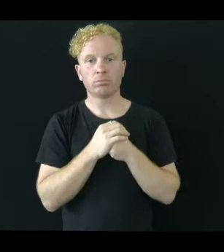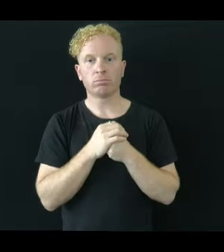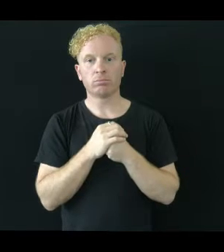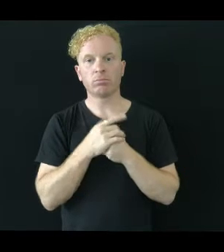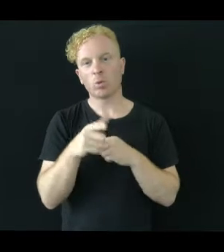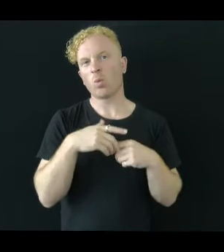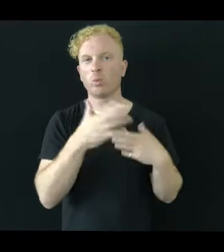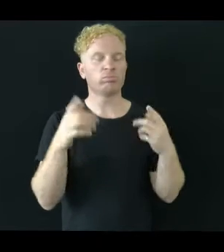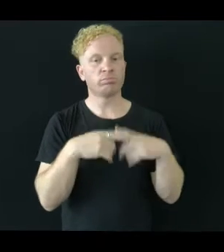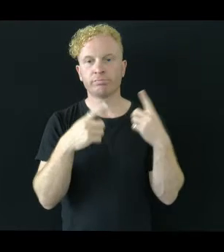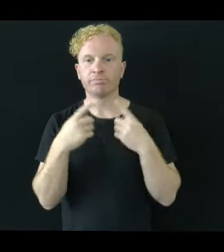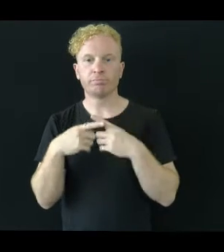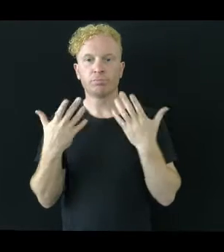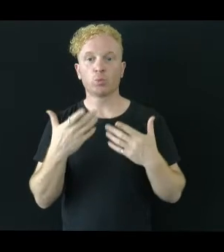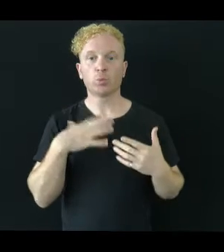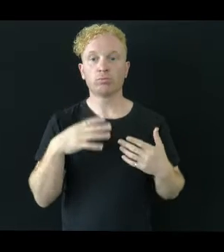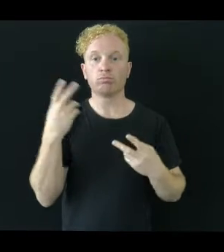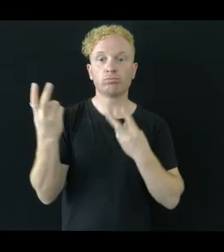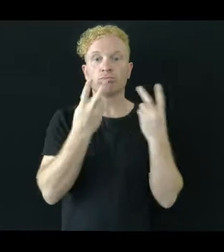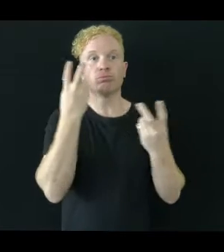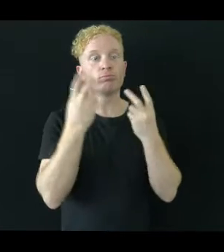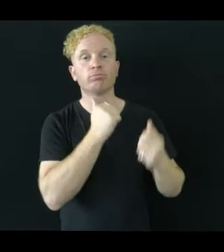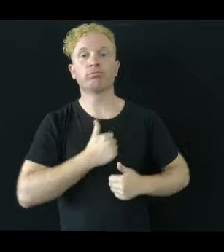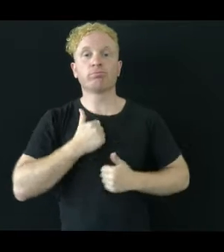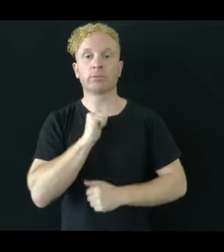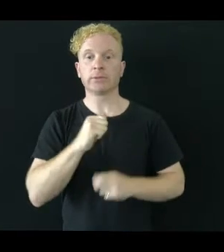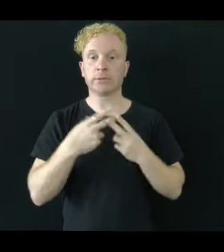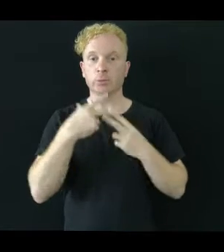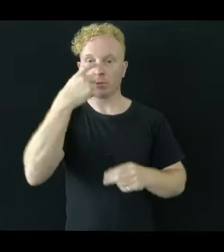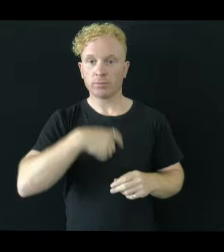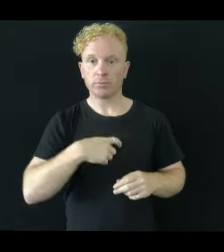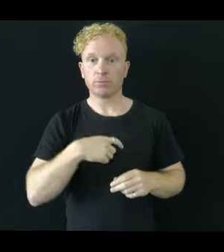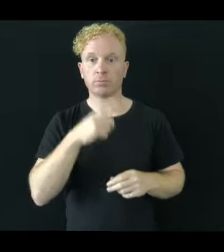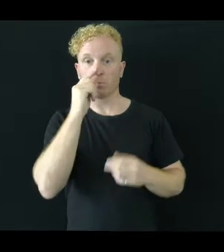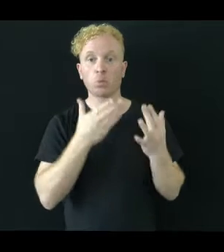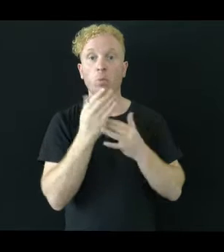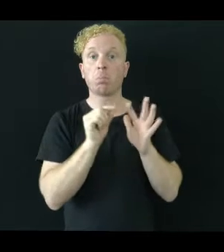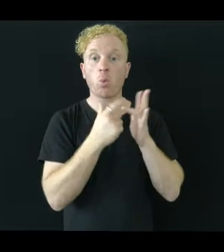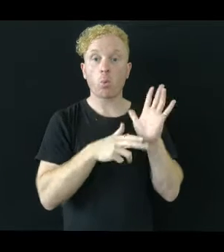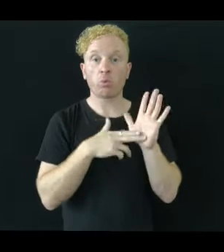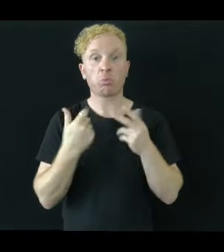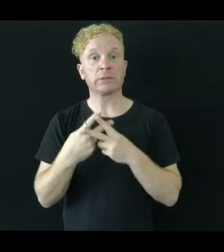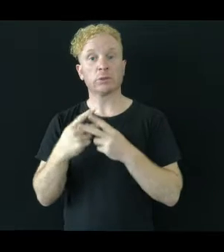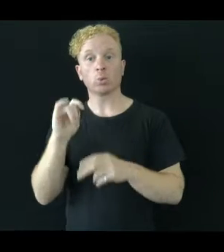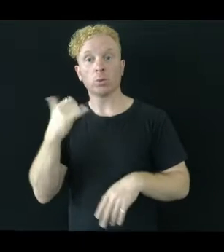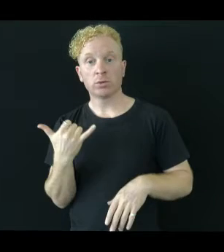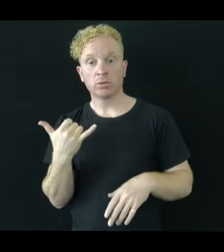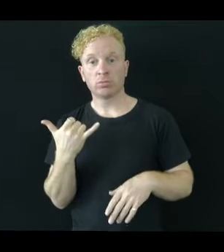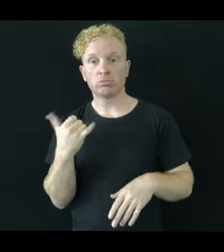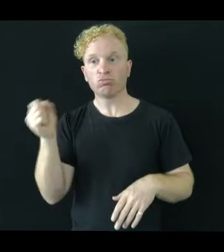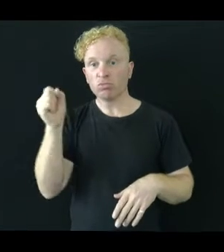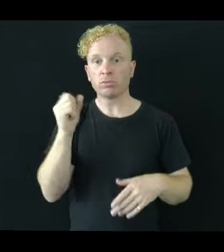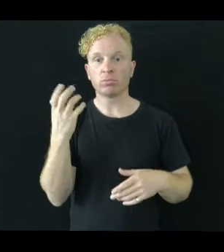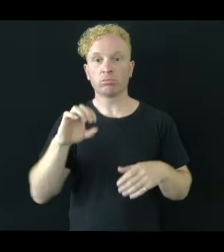things. There's all sorts of ways that people might want to enjoy their sexuality. Whether it be through porn or